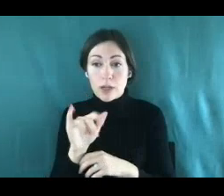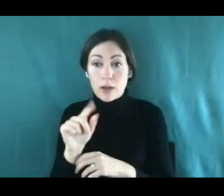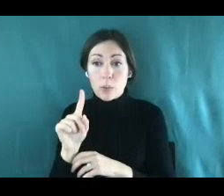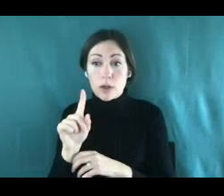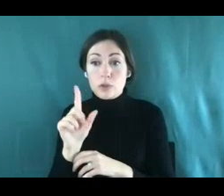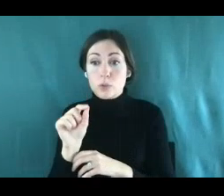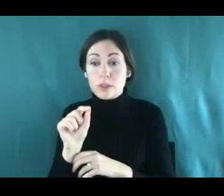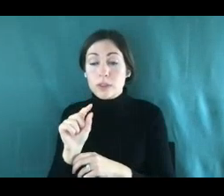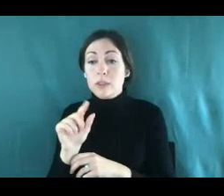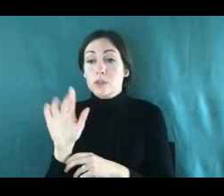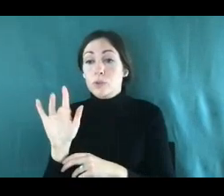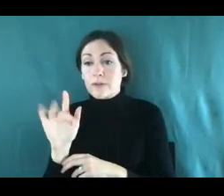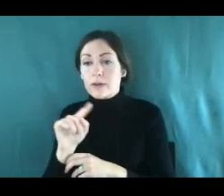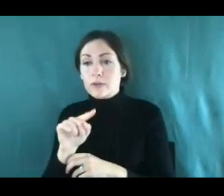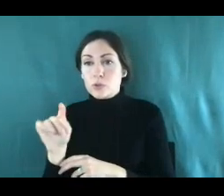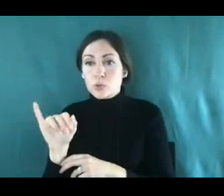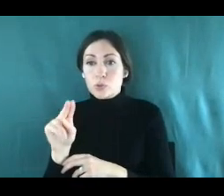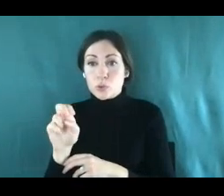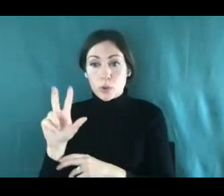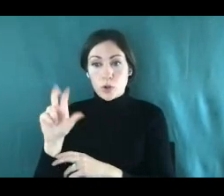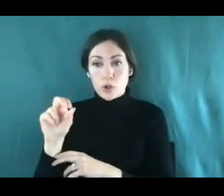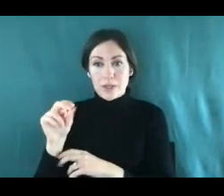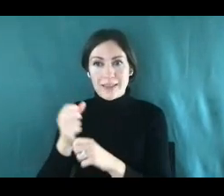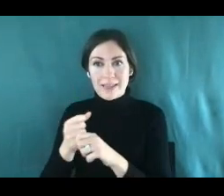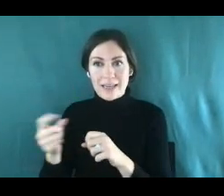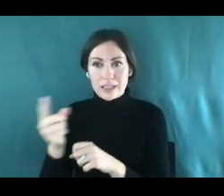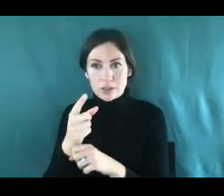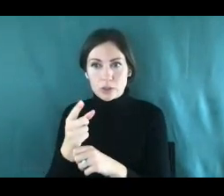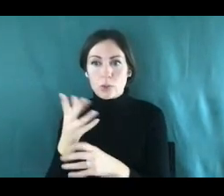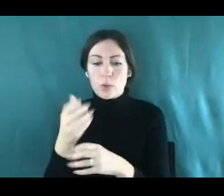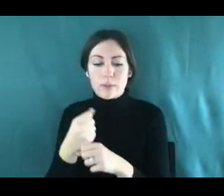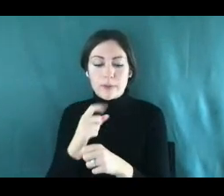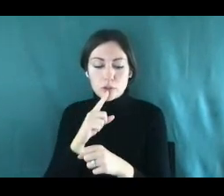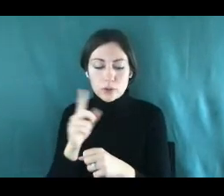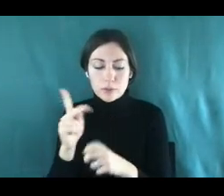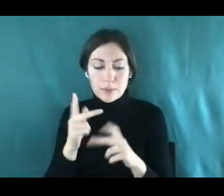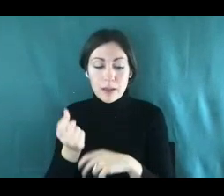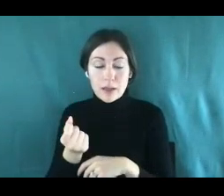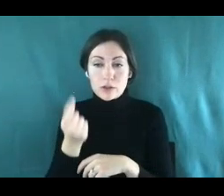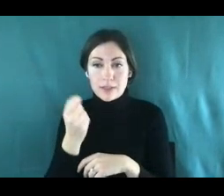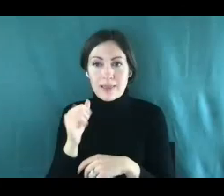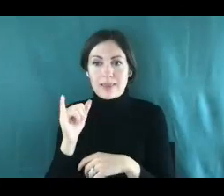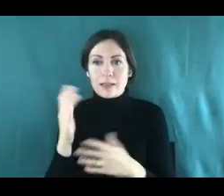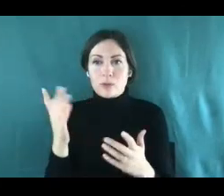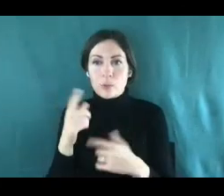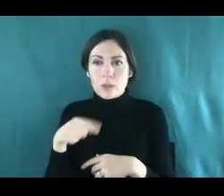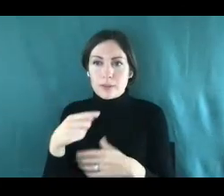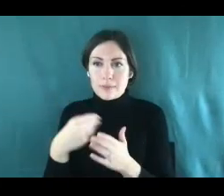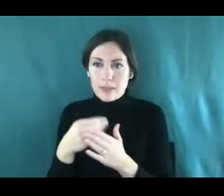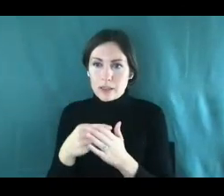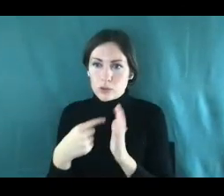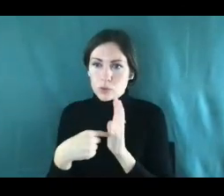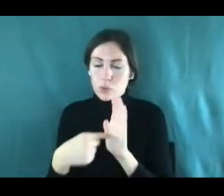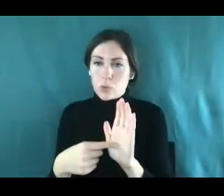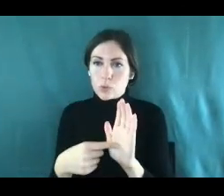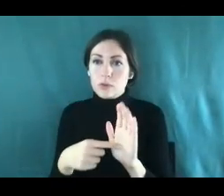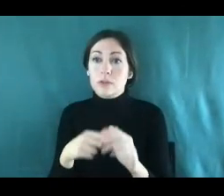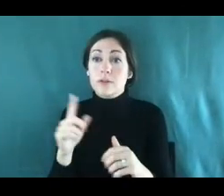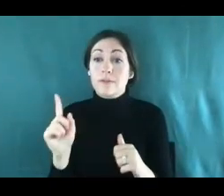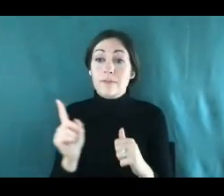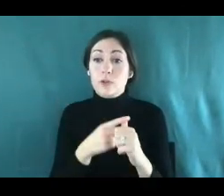30th of next year. And so we just like to make sure people understand that that's what these dollars reflect. The original